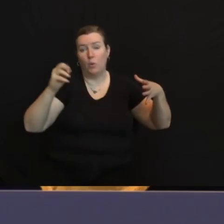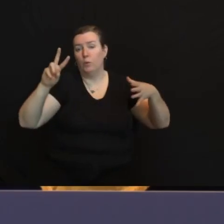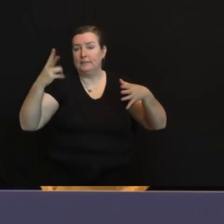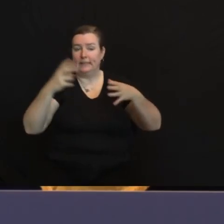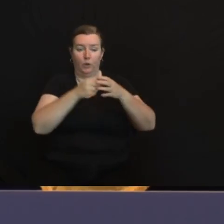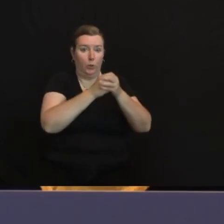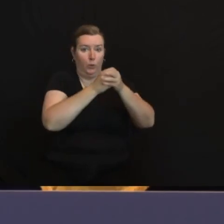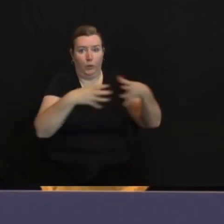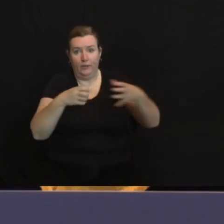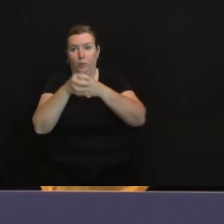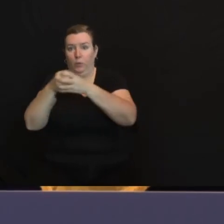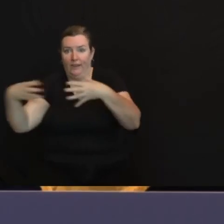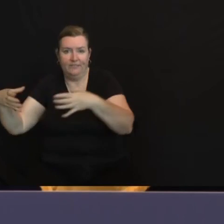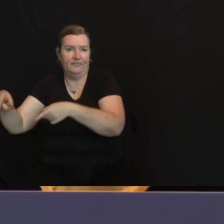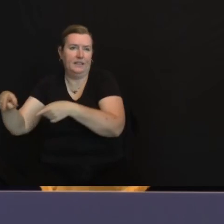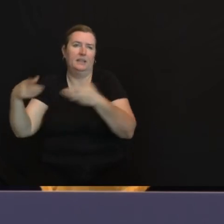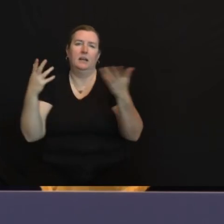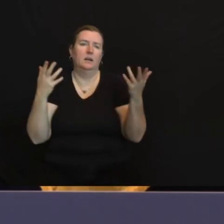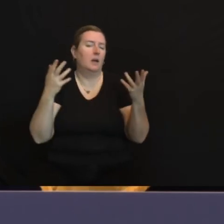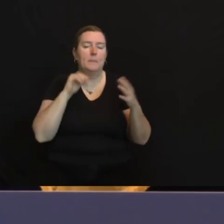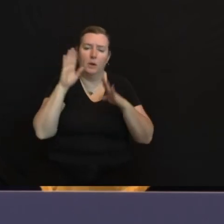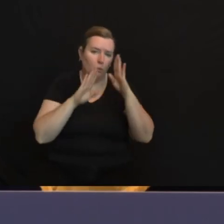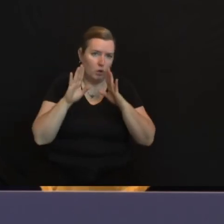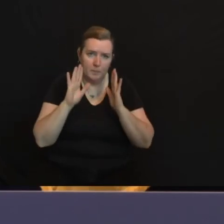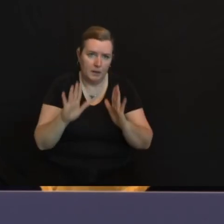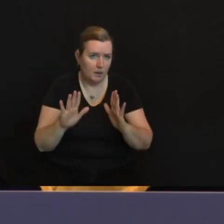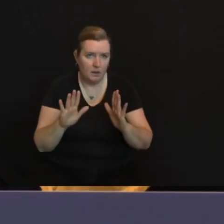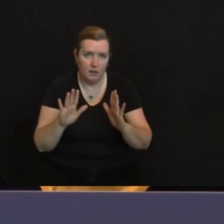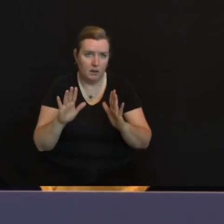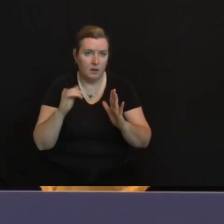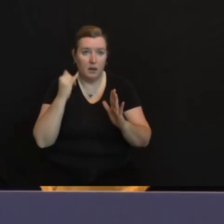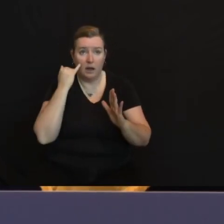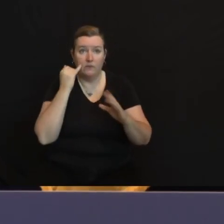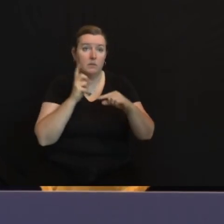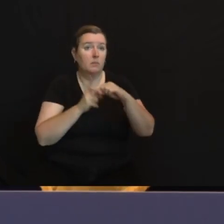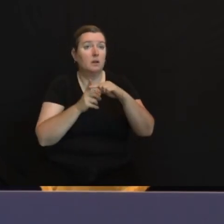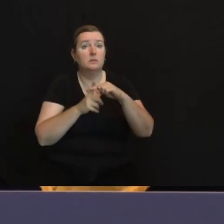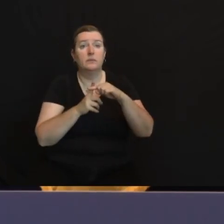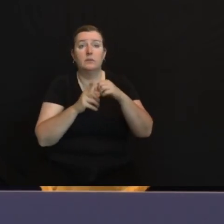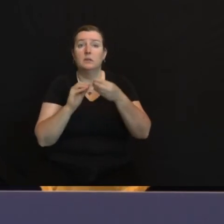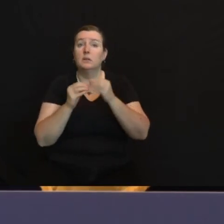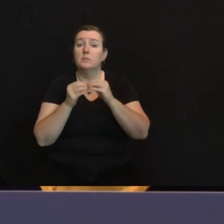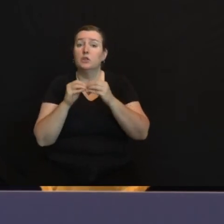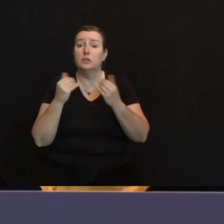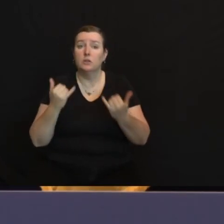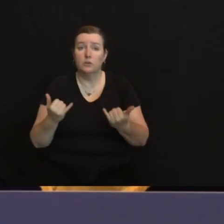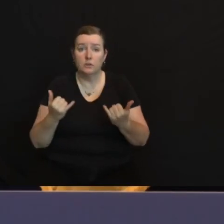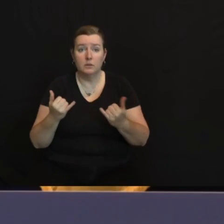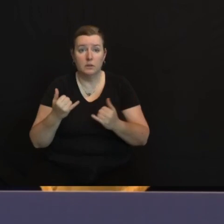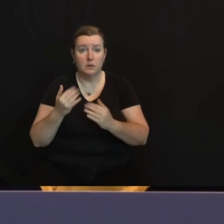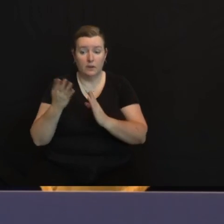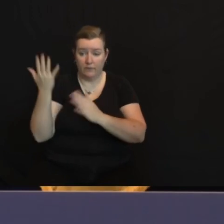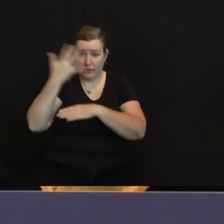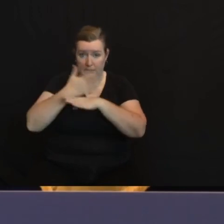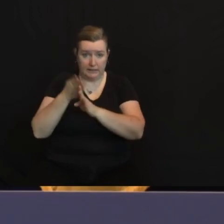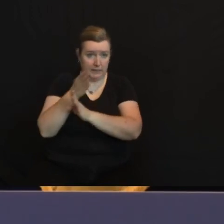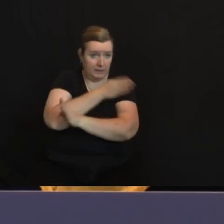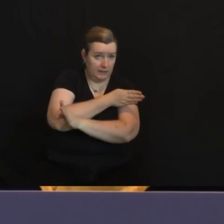numbers, just again, positive cases from today back over the past 5 days, 1192,